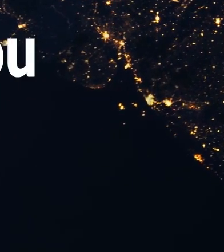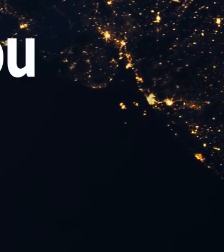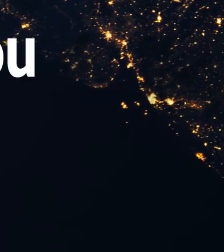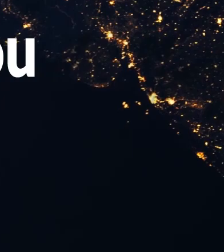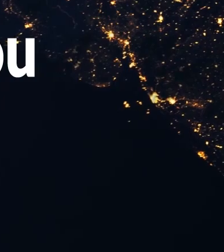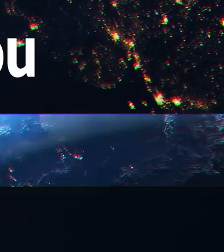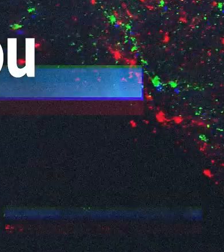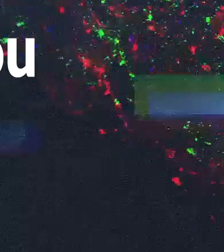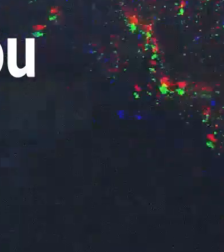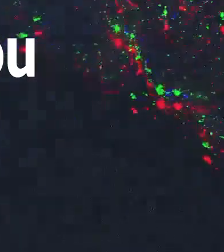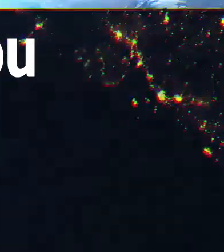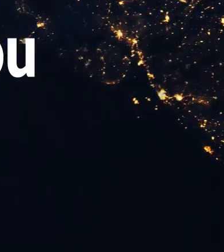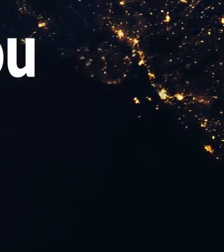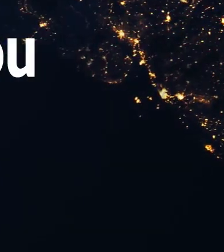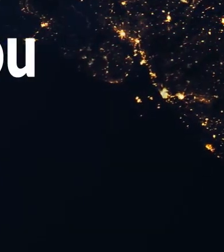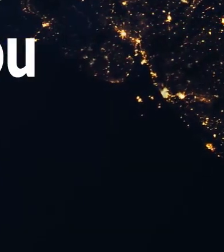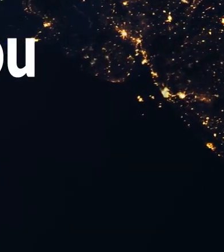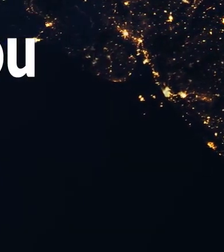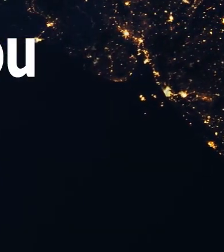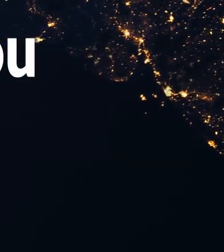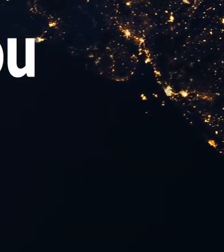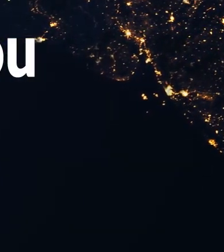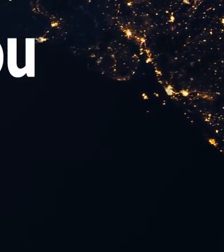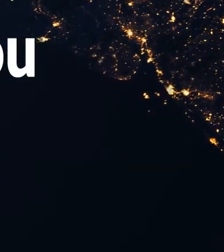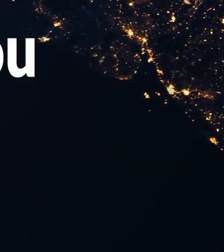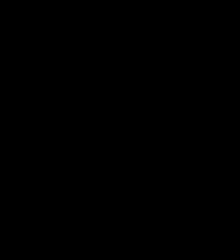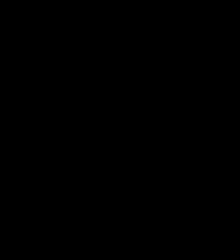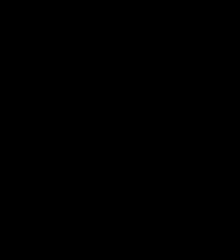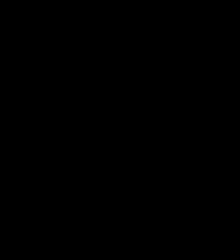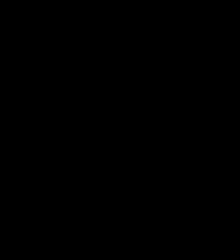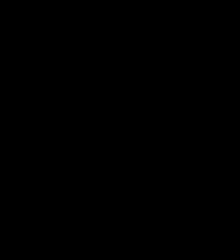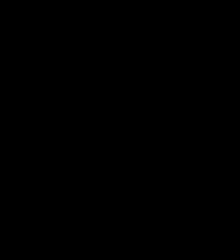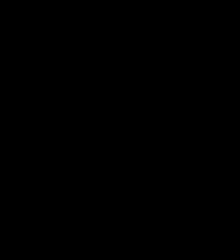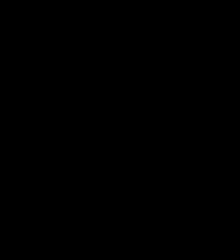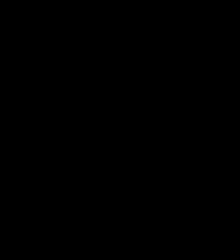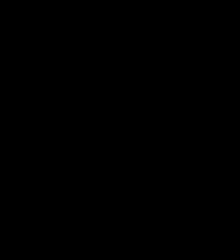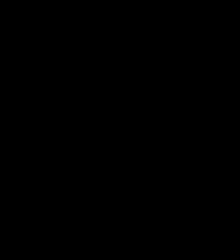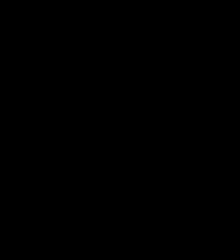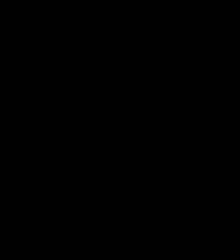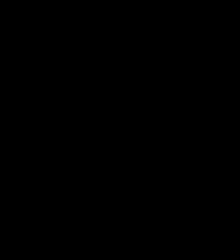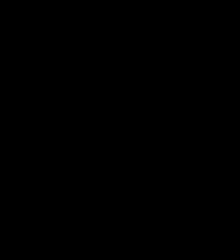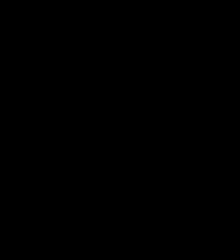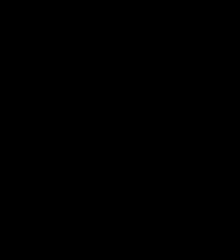And what I say unto you, I say unto all, watch.